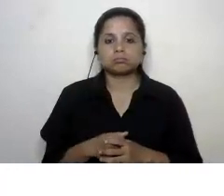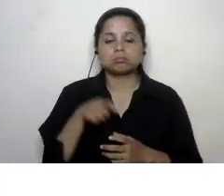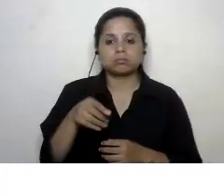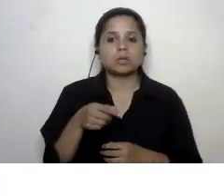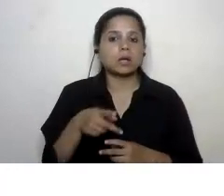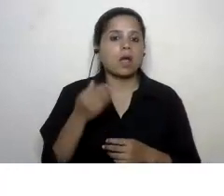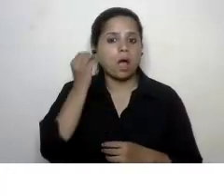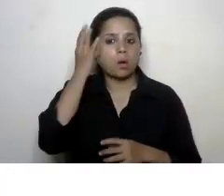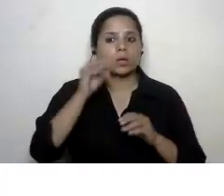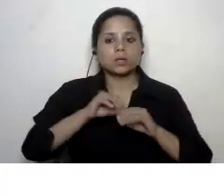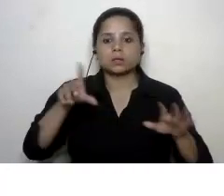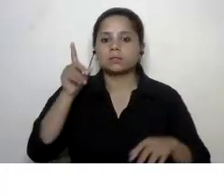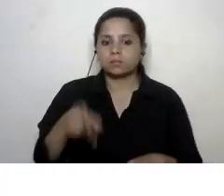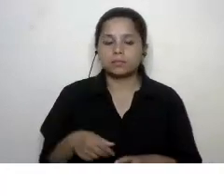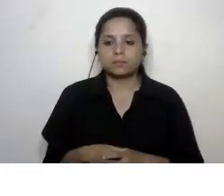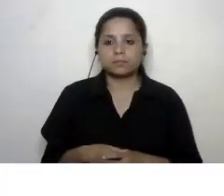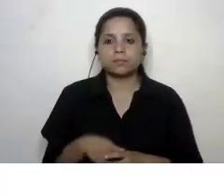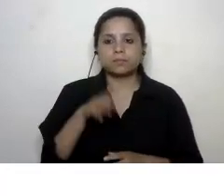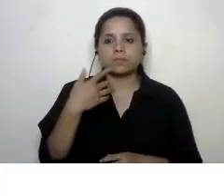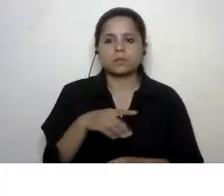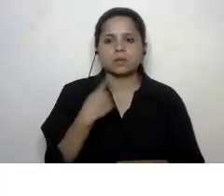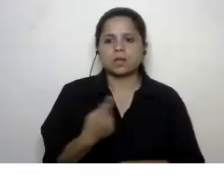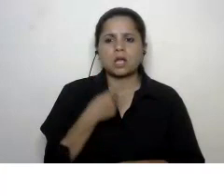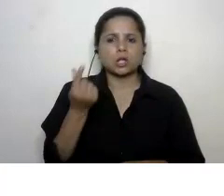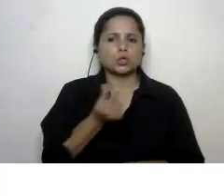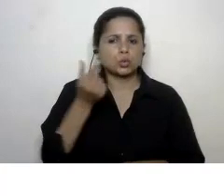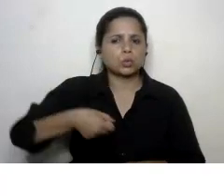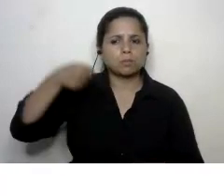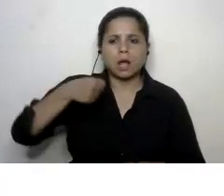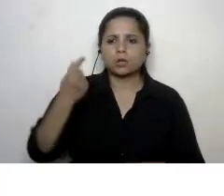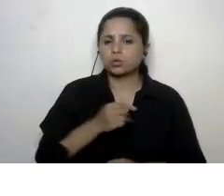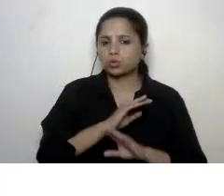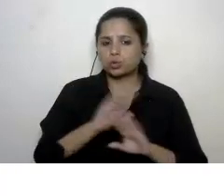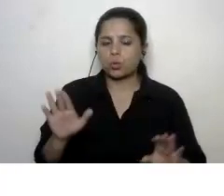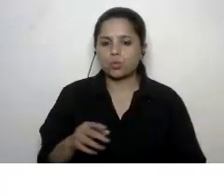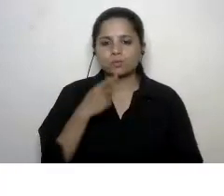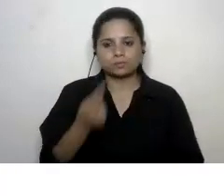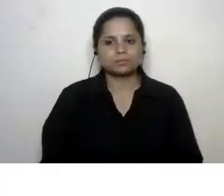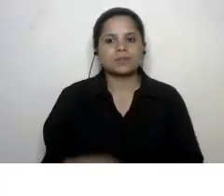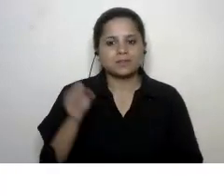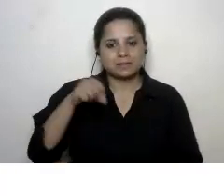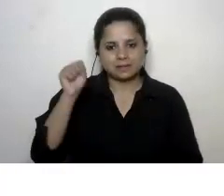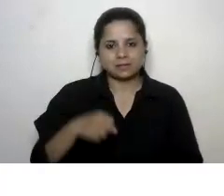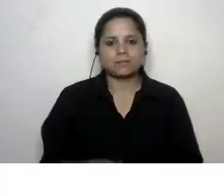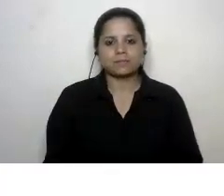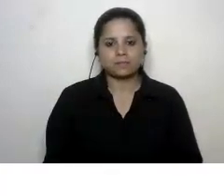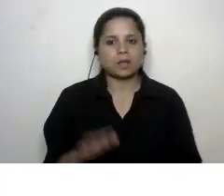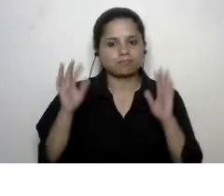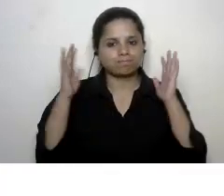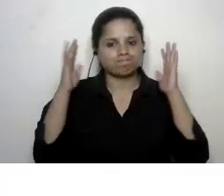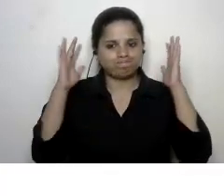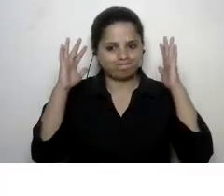that awareness. Prohibit using Prohibiting single-use use of plastic. single-use plastic. Very true. Yes. Yes. Applause,